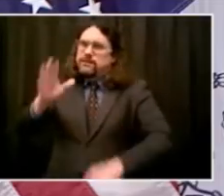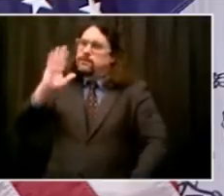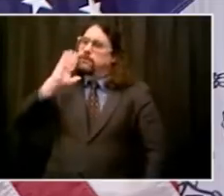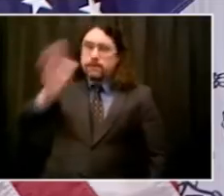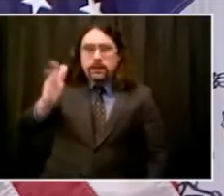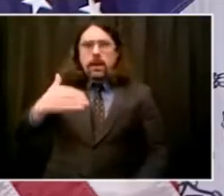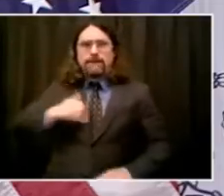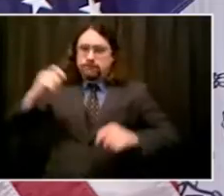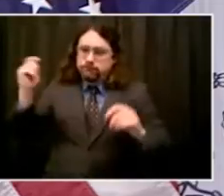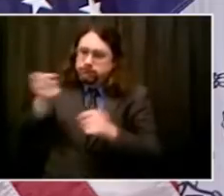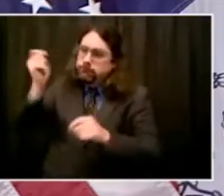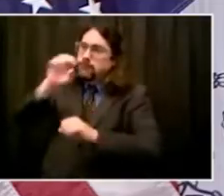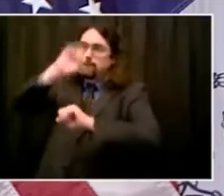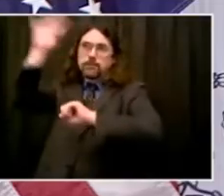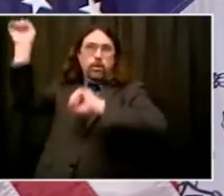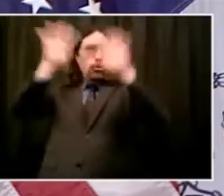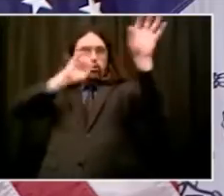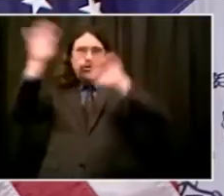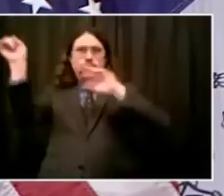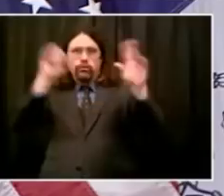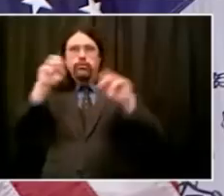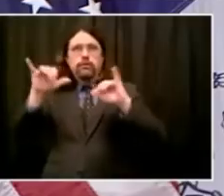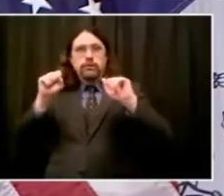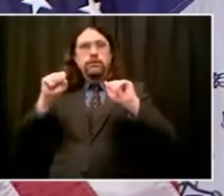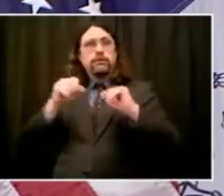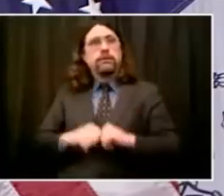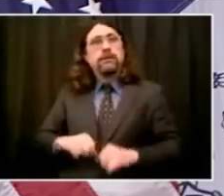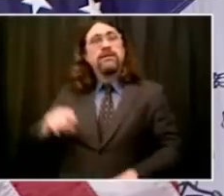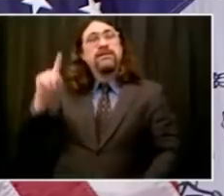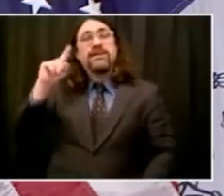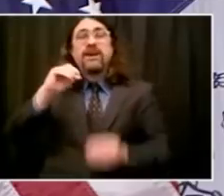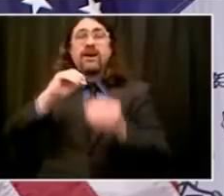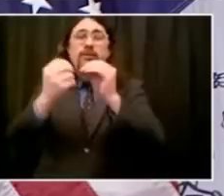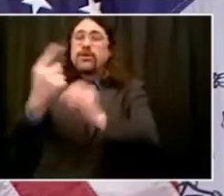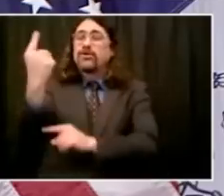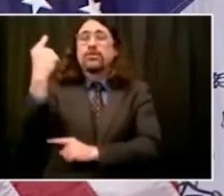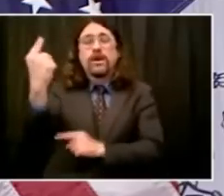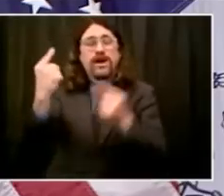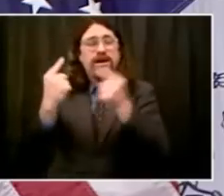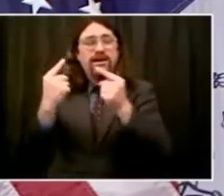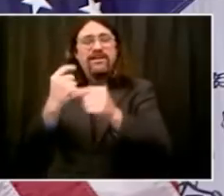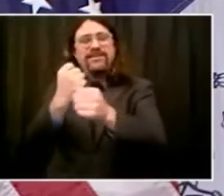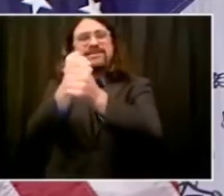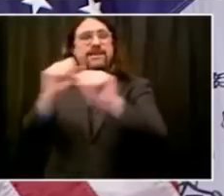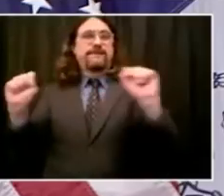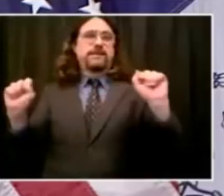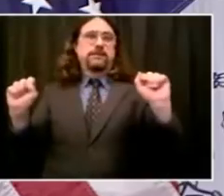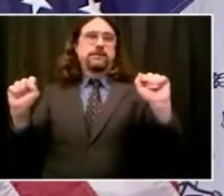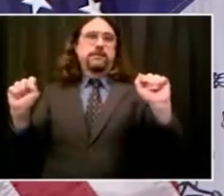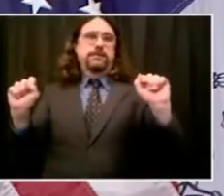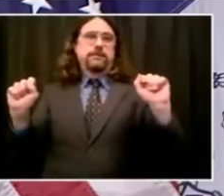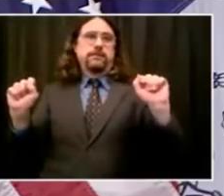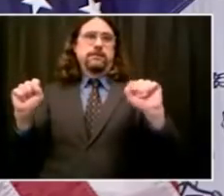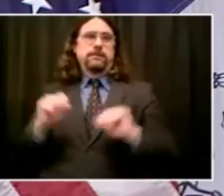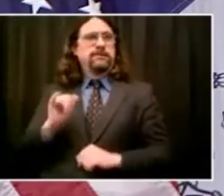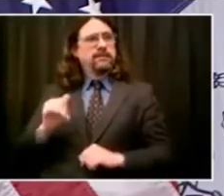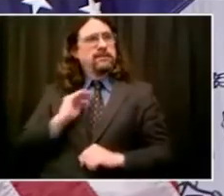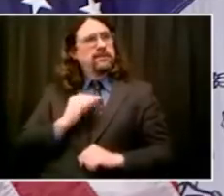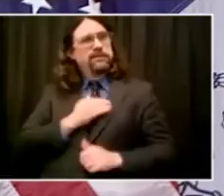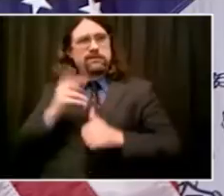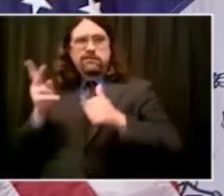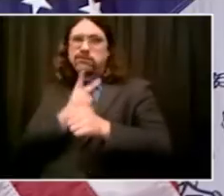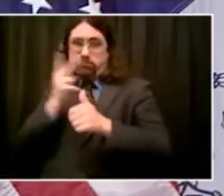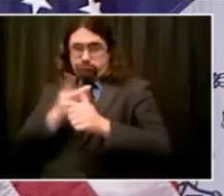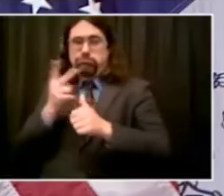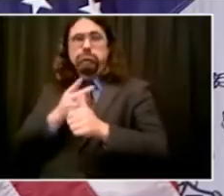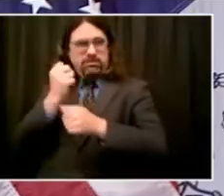our nation's birthday, go unrecognized. But whatever we do is going to be about safety first. It may be bigger,